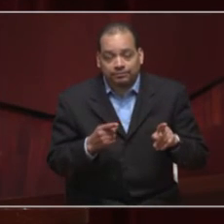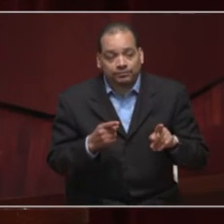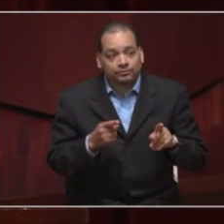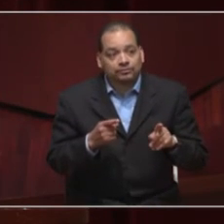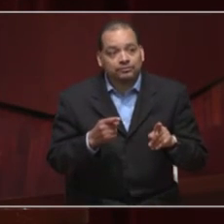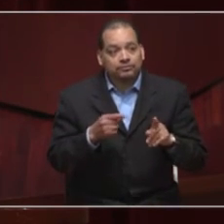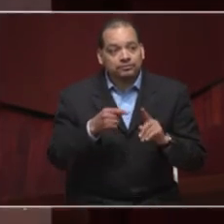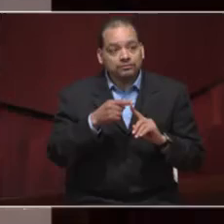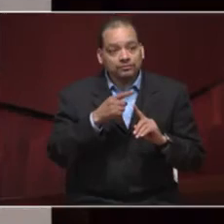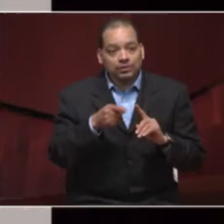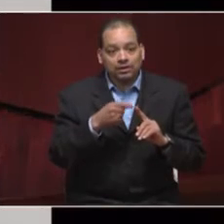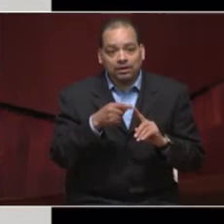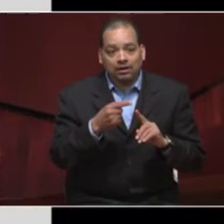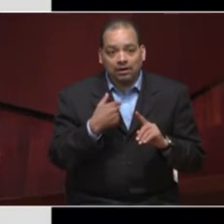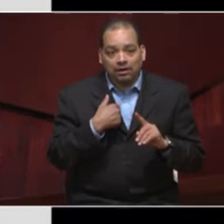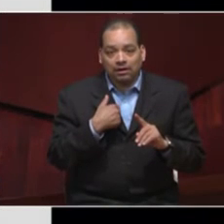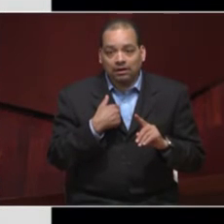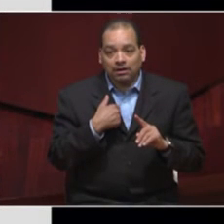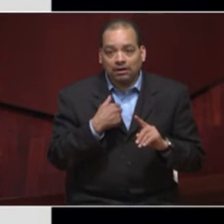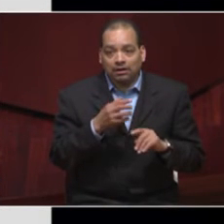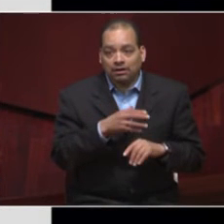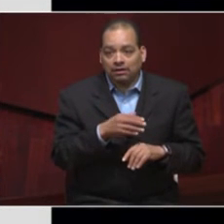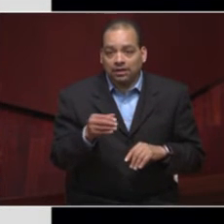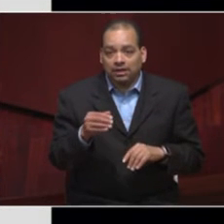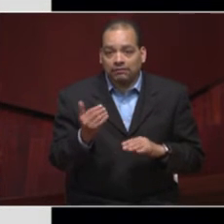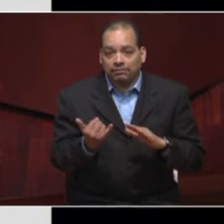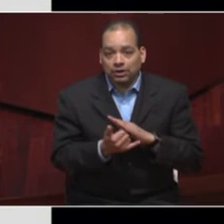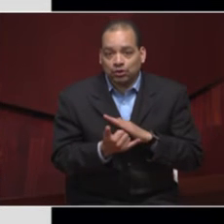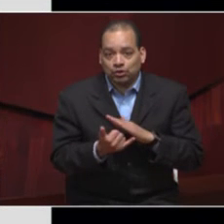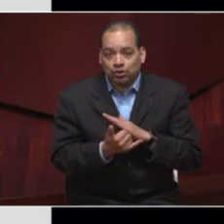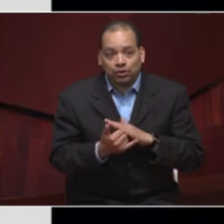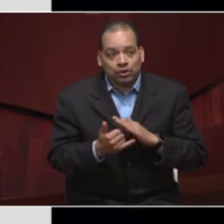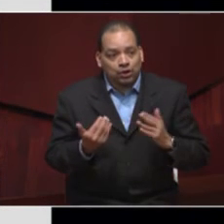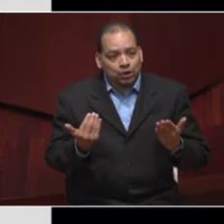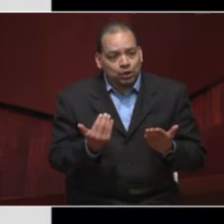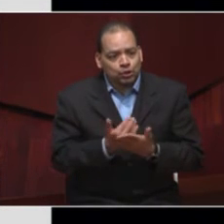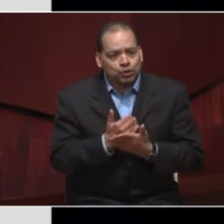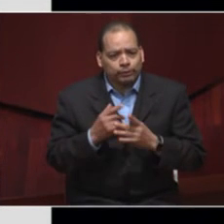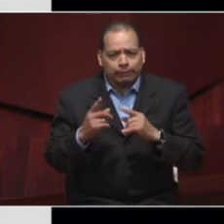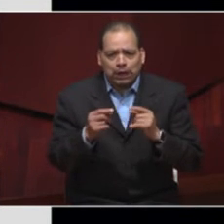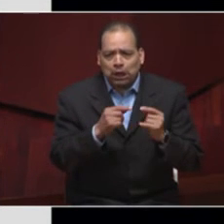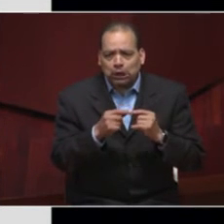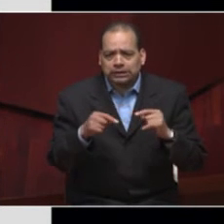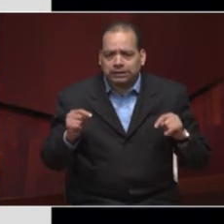metro station today. There's a real buzz about this announcement in Washington. Couldn't you feel it?